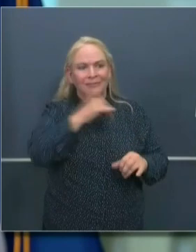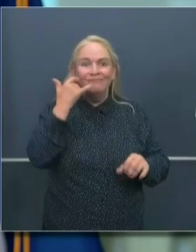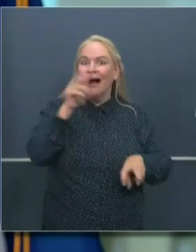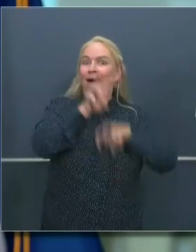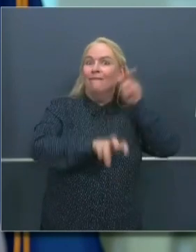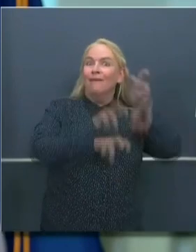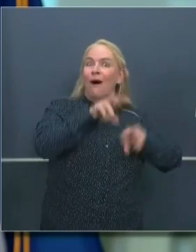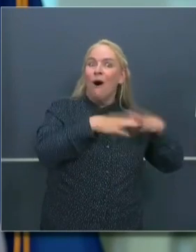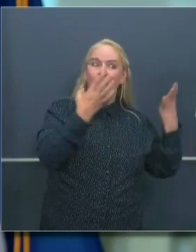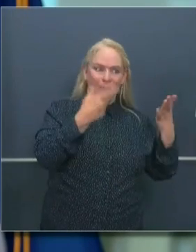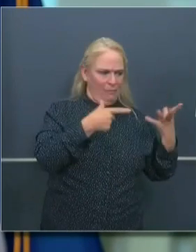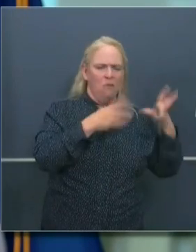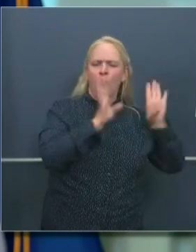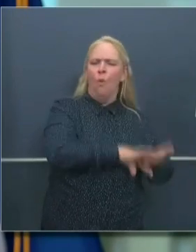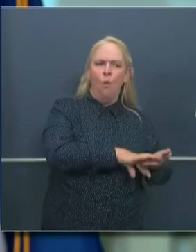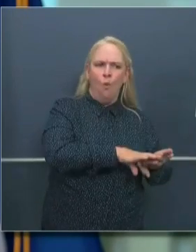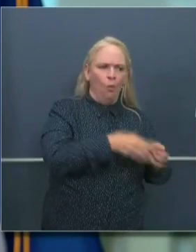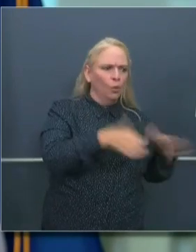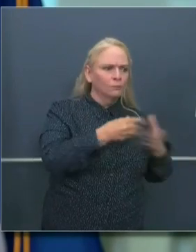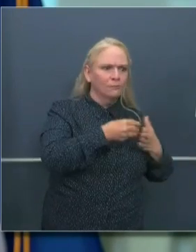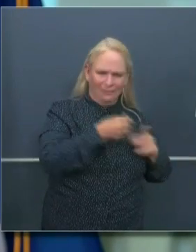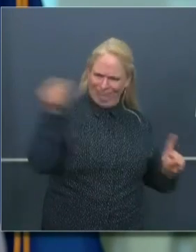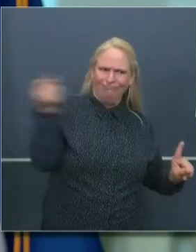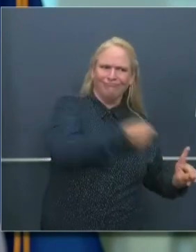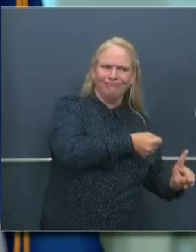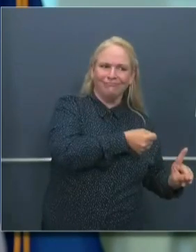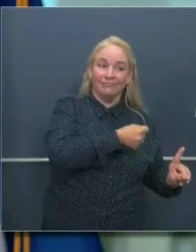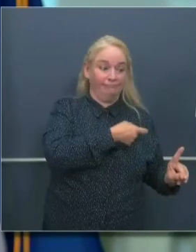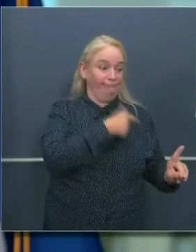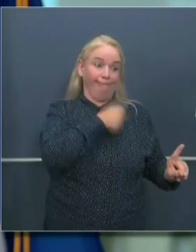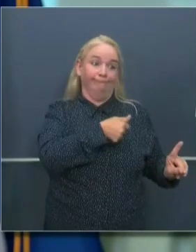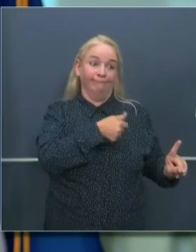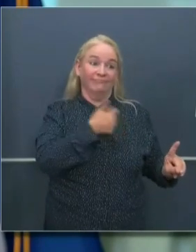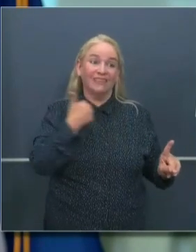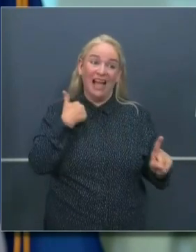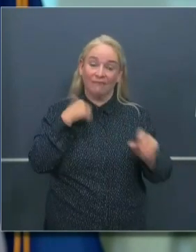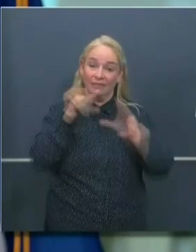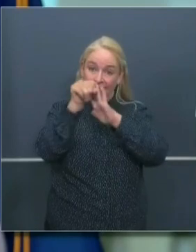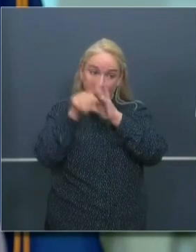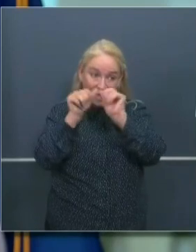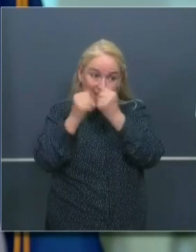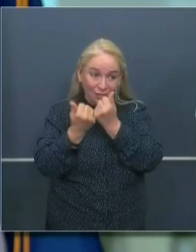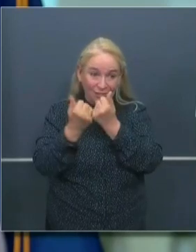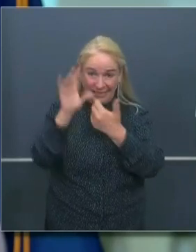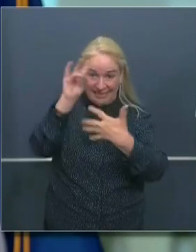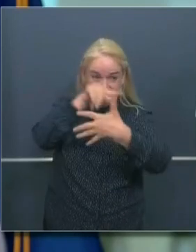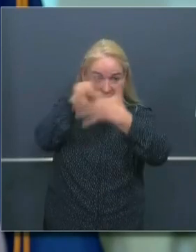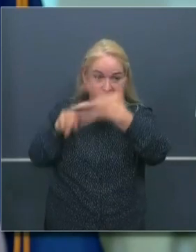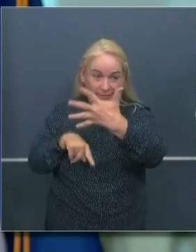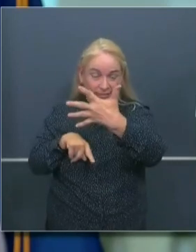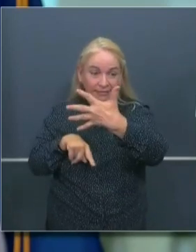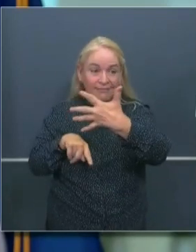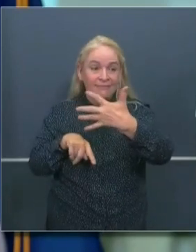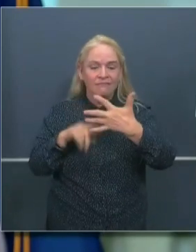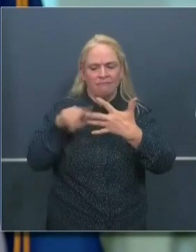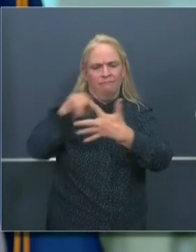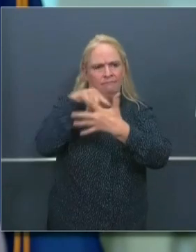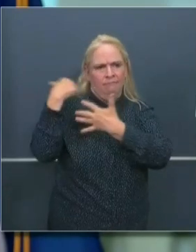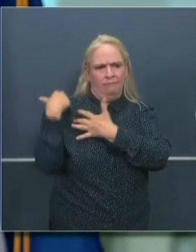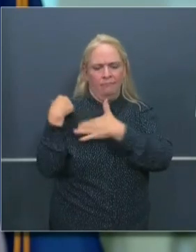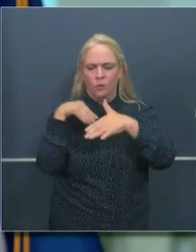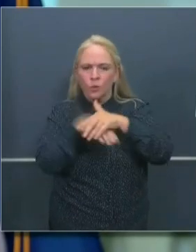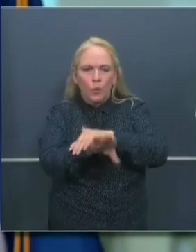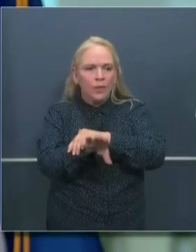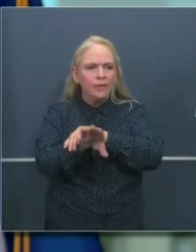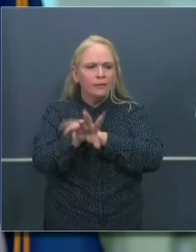sent out teams. These teams are teams that systemically are going to integrate in